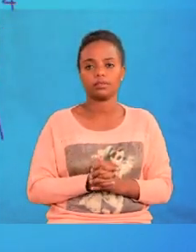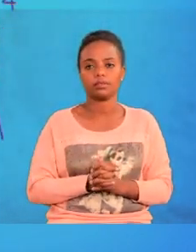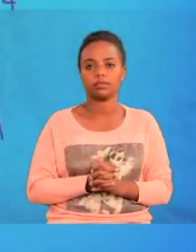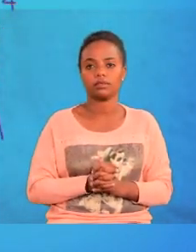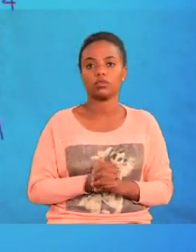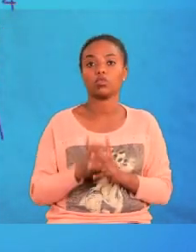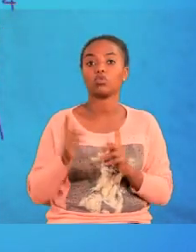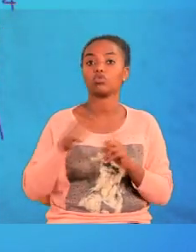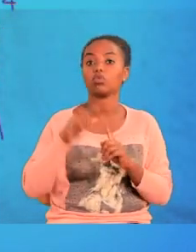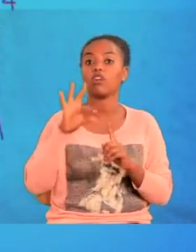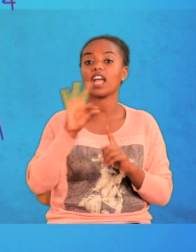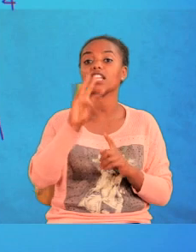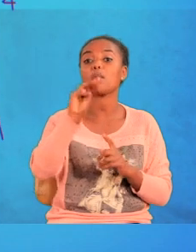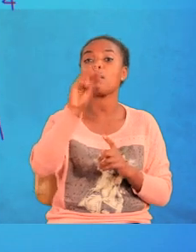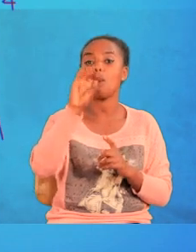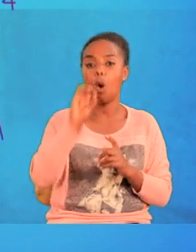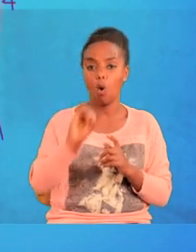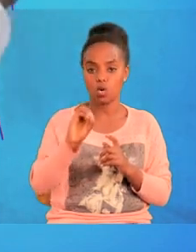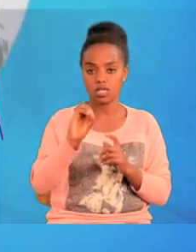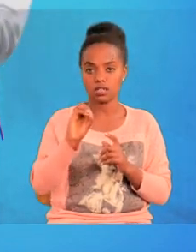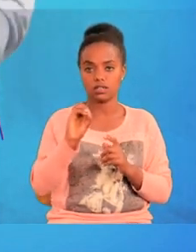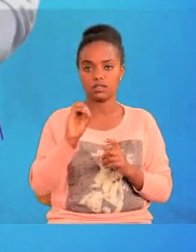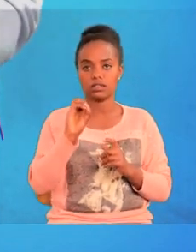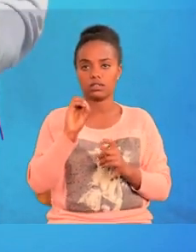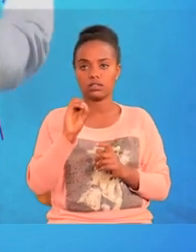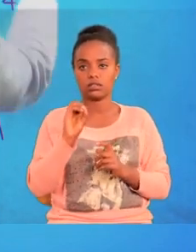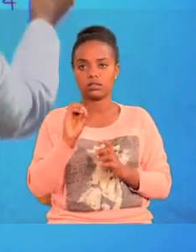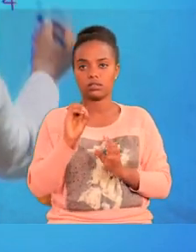To find the mode,